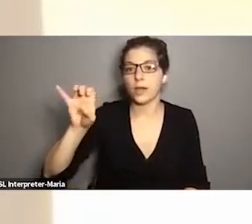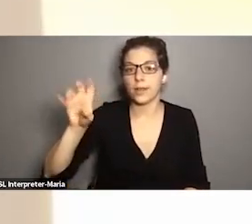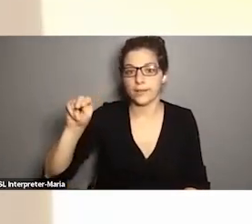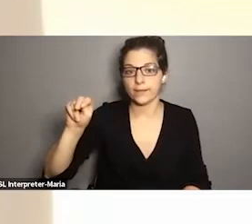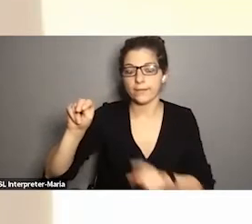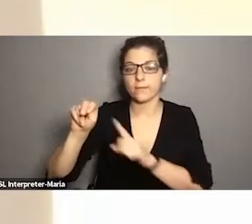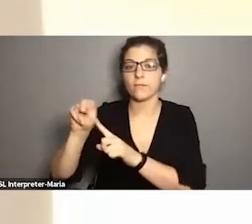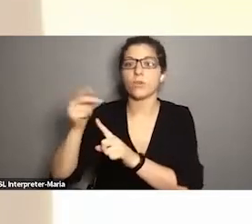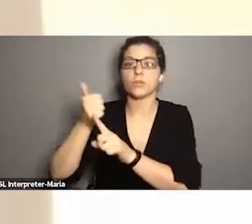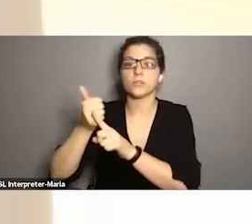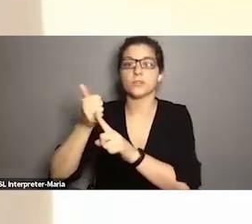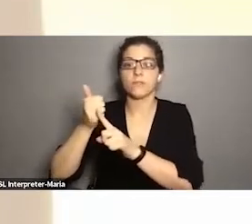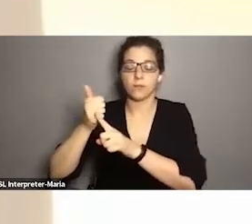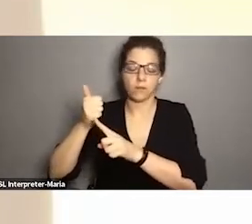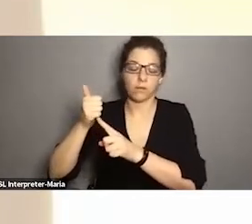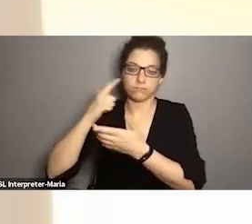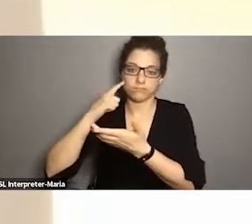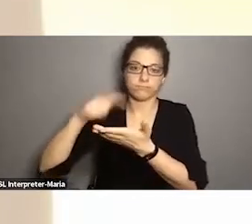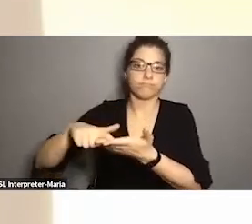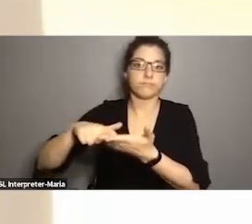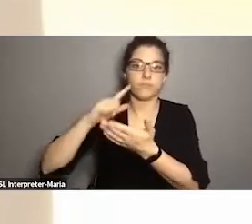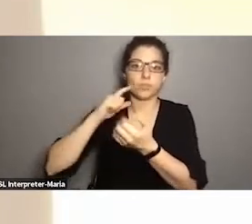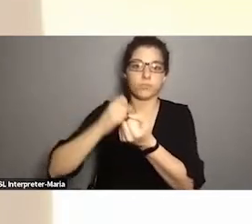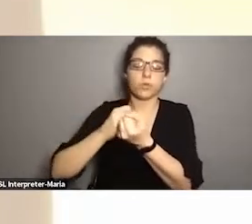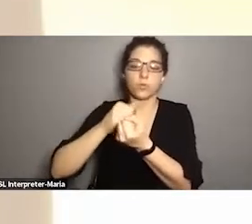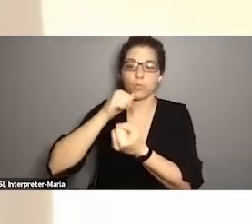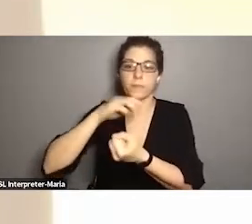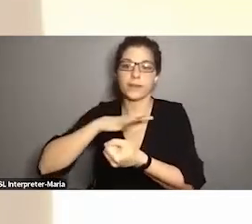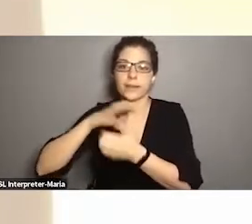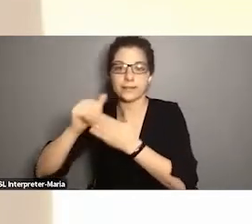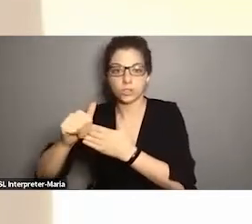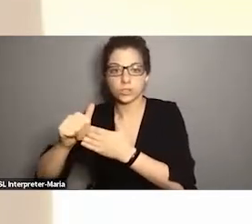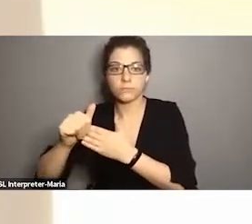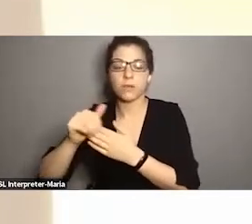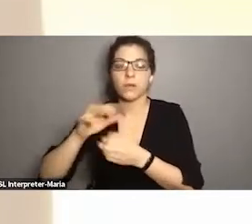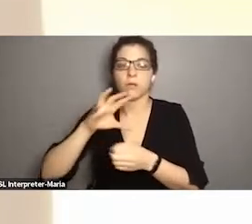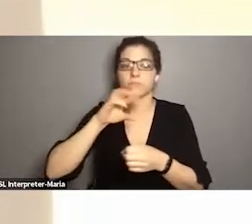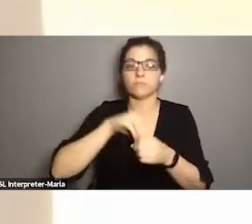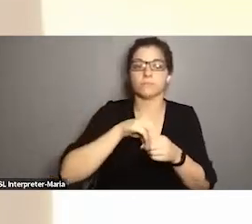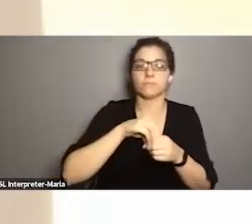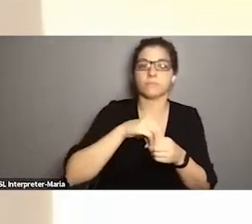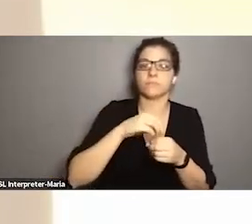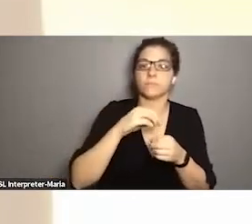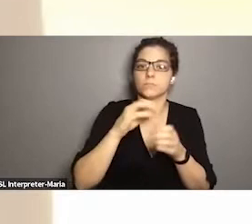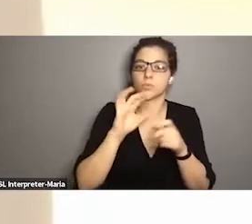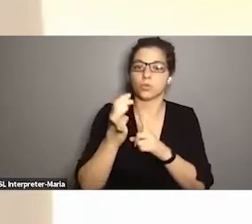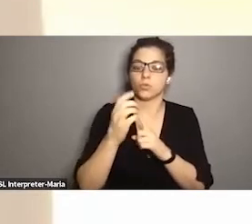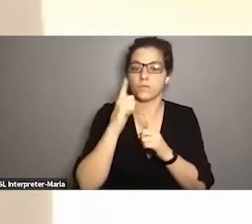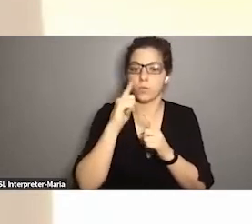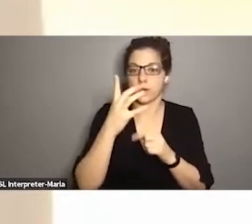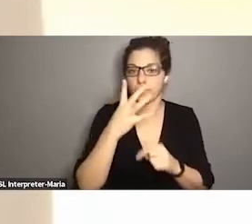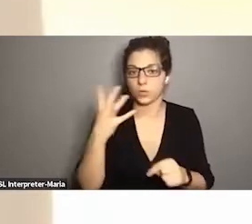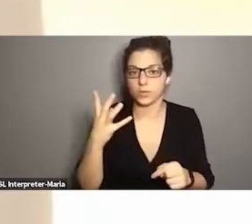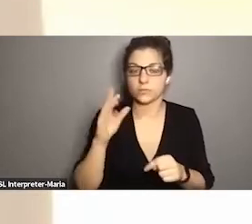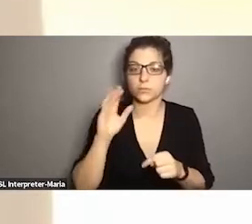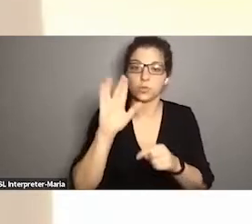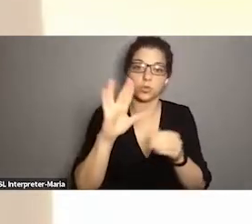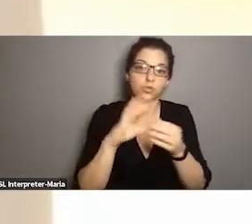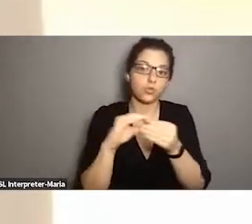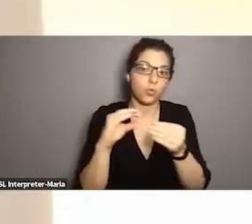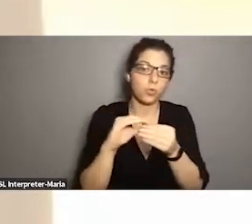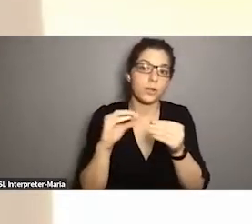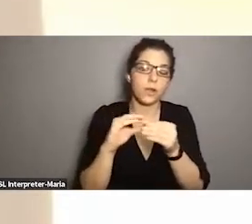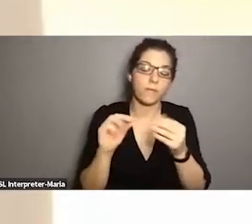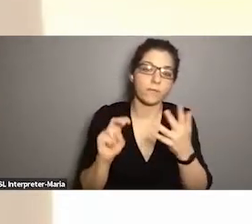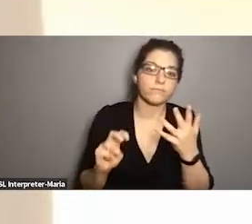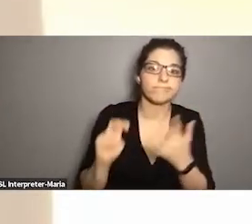in supporting women in leadership and fostering an inclusive culture for immigrants. Her story of rising through the ranks